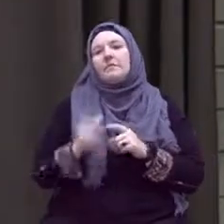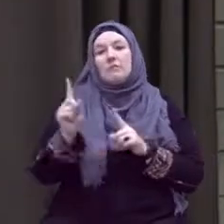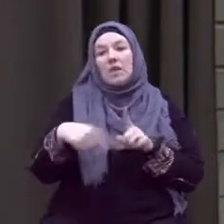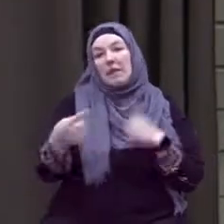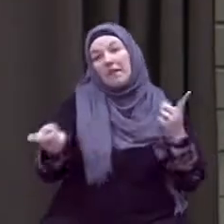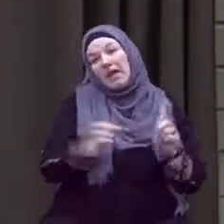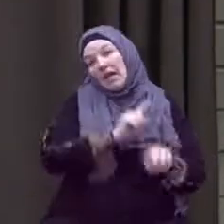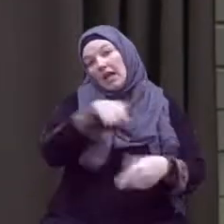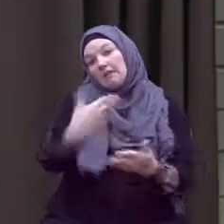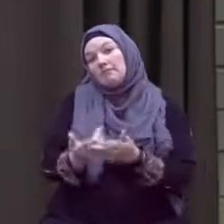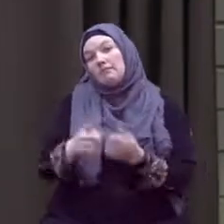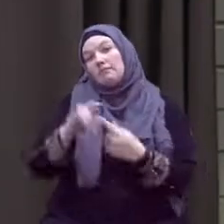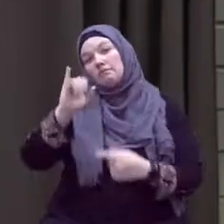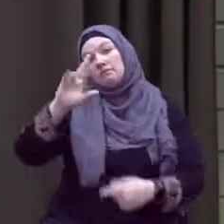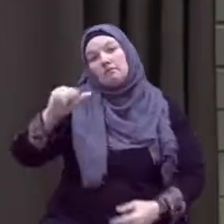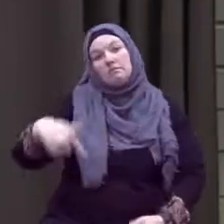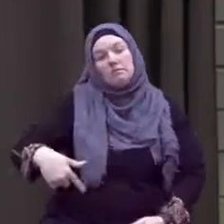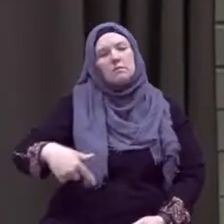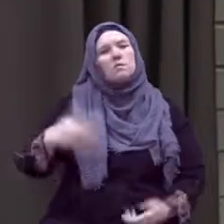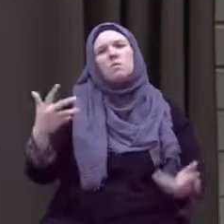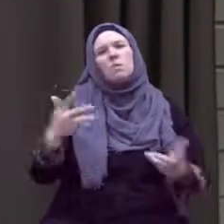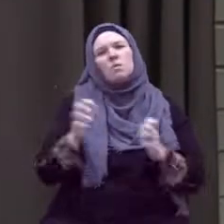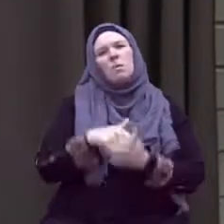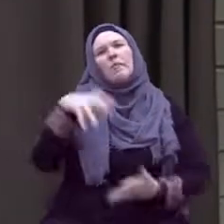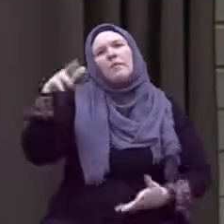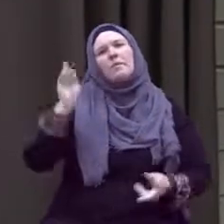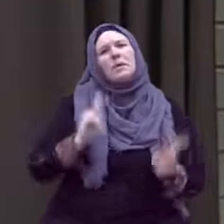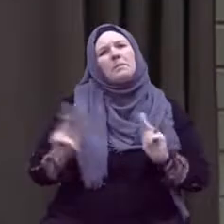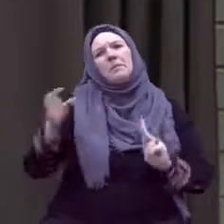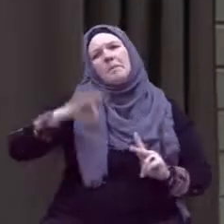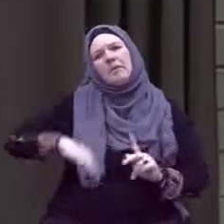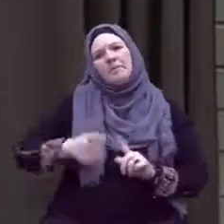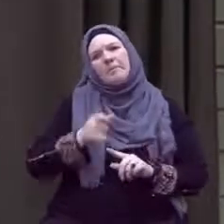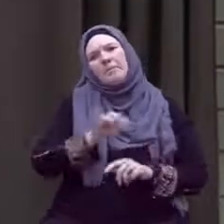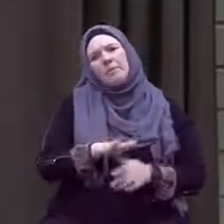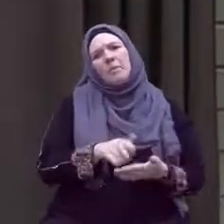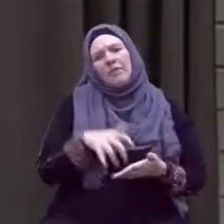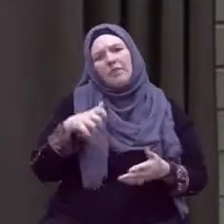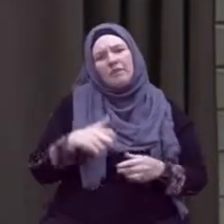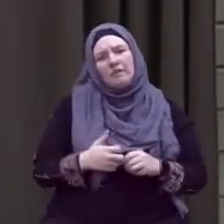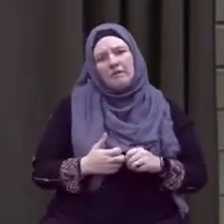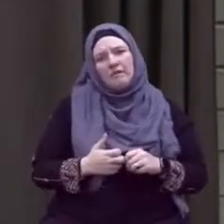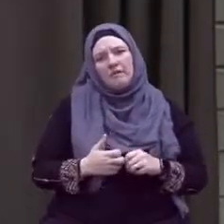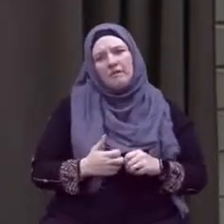Iraq, what did the wealthy people benefit from their wealth?